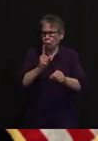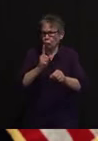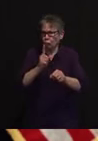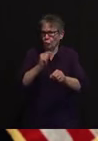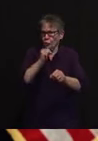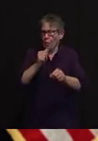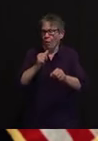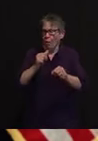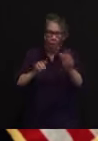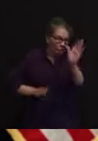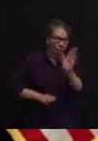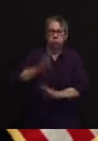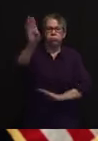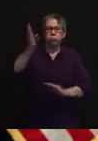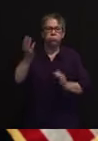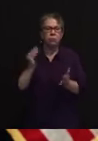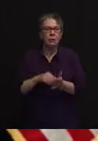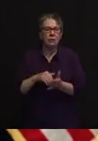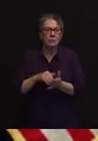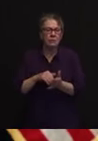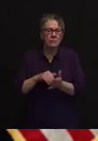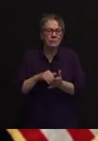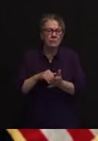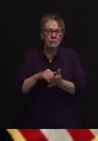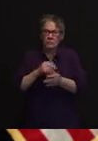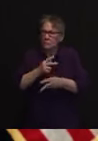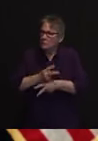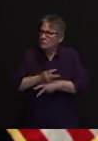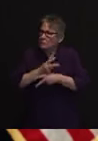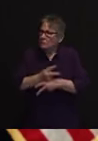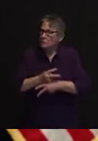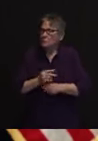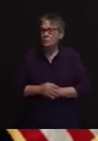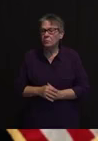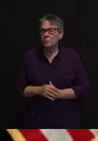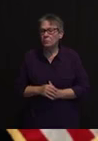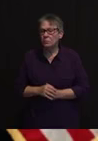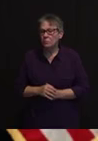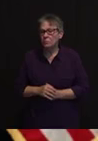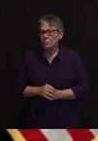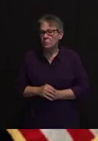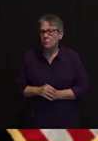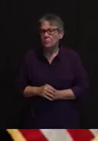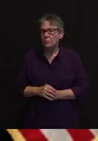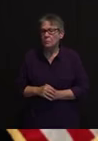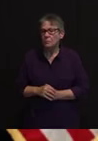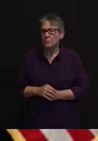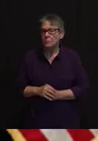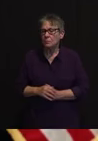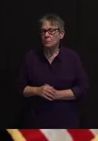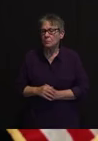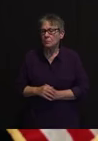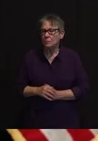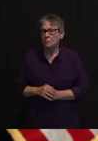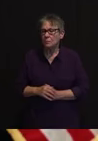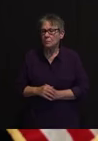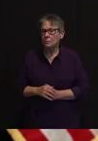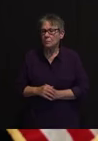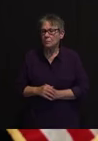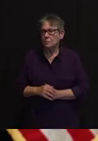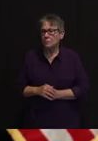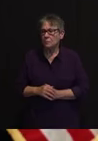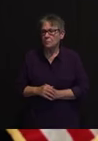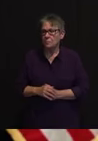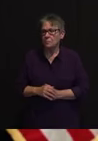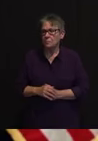opening the economy. But please God, we cannot self-inflict a second surge. That's what I'm